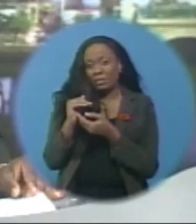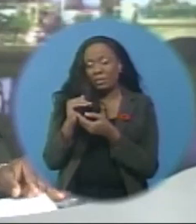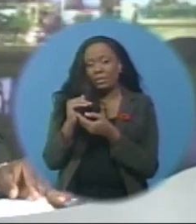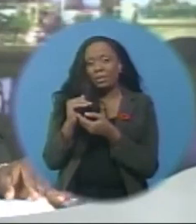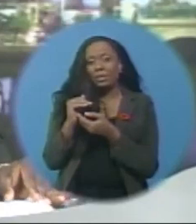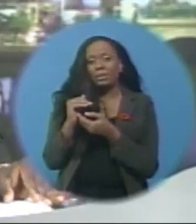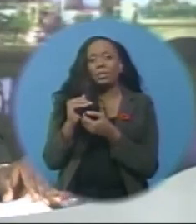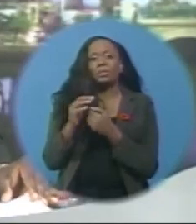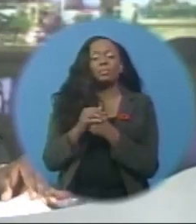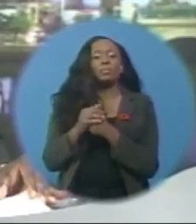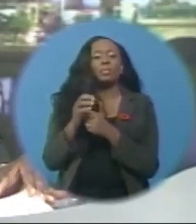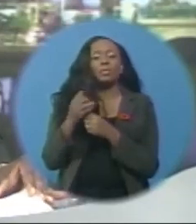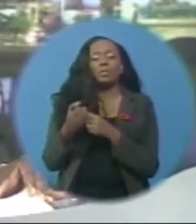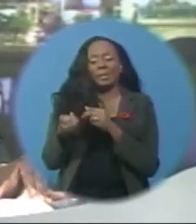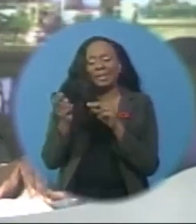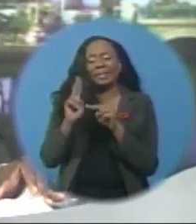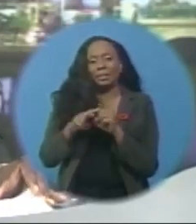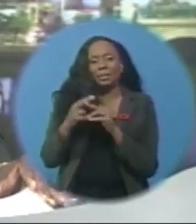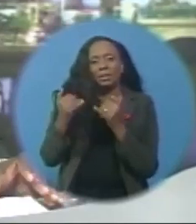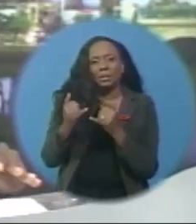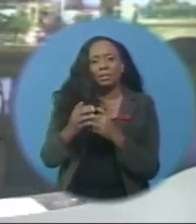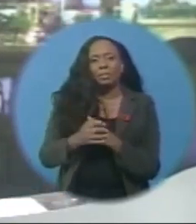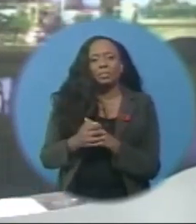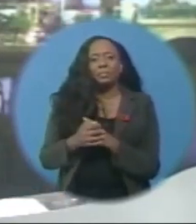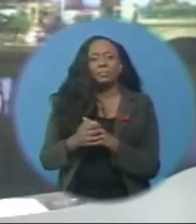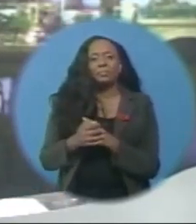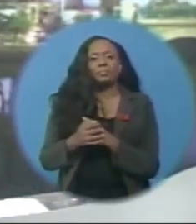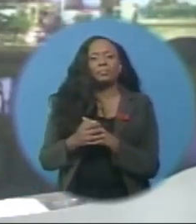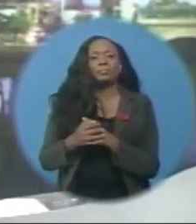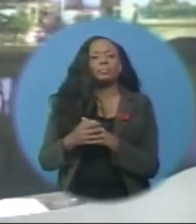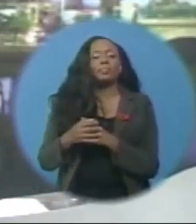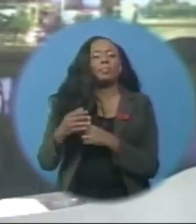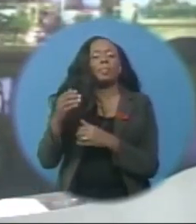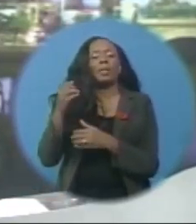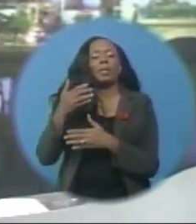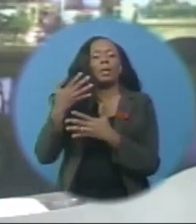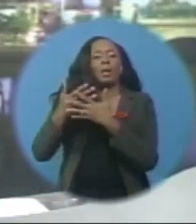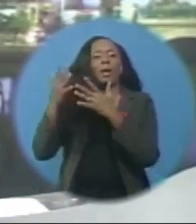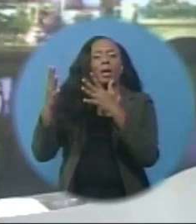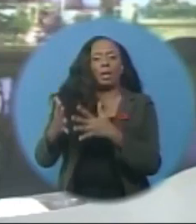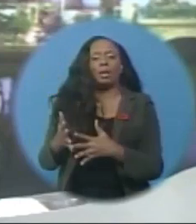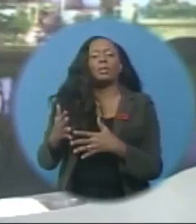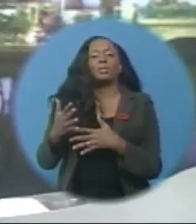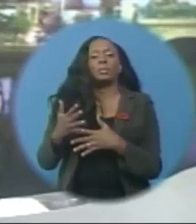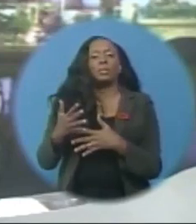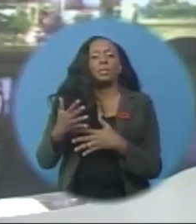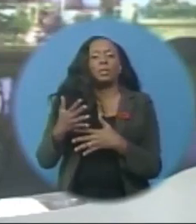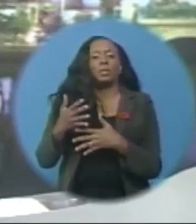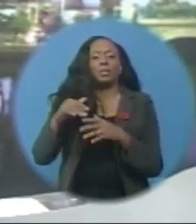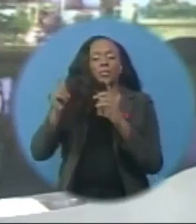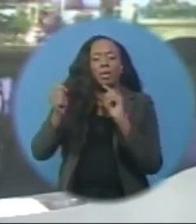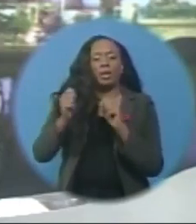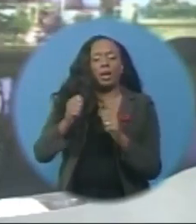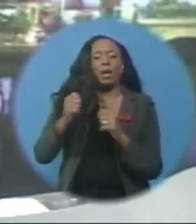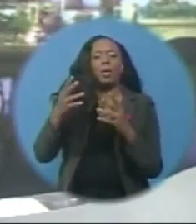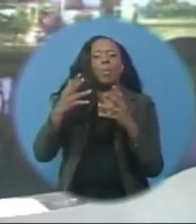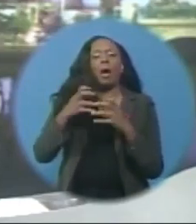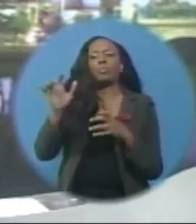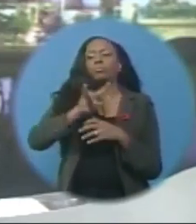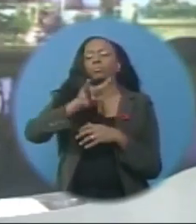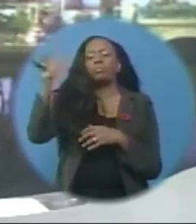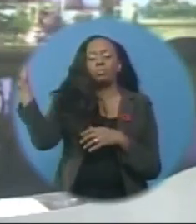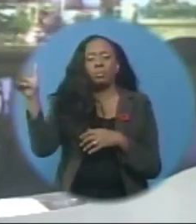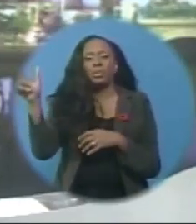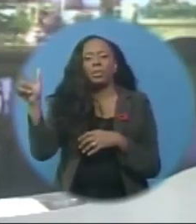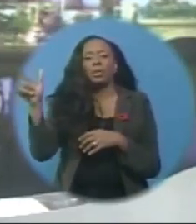Prison officers in Trinidad and Tobago are seeking asylum in Canada, citing fears over their personal safety. This following the murder